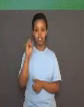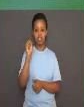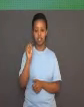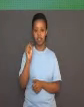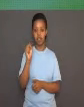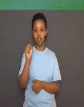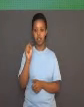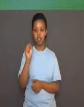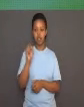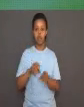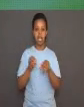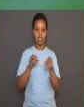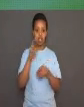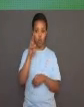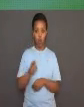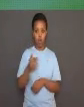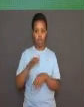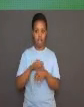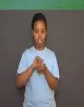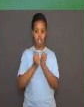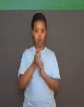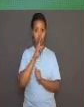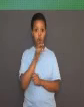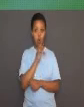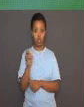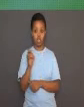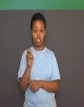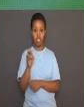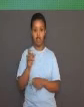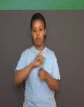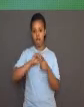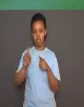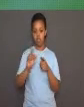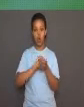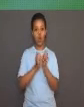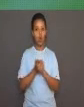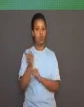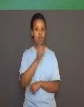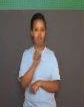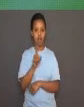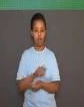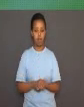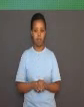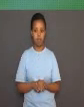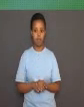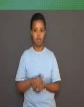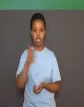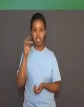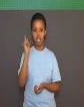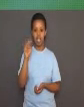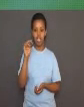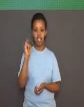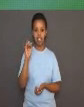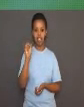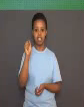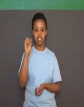the rate of movement, not a change in the direction of movement. Kinesis is